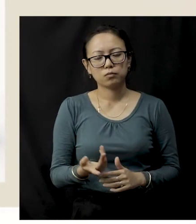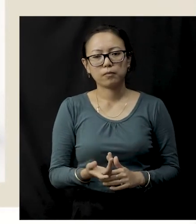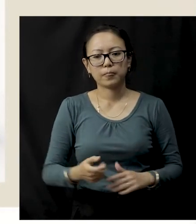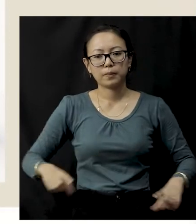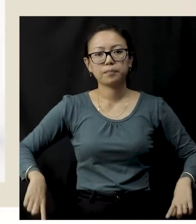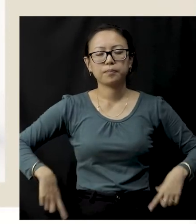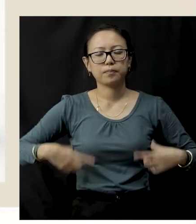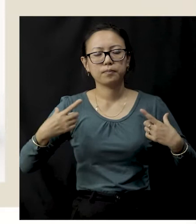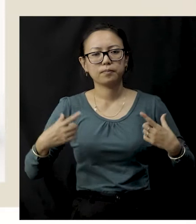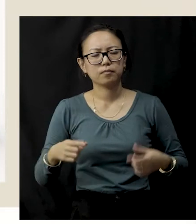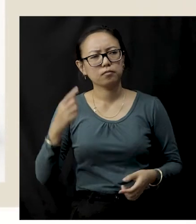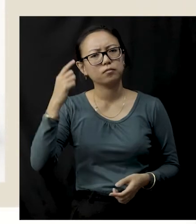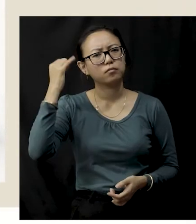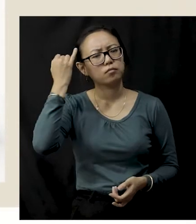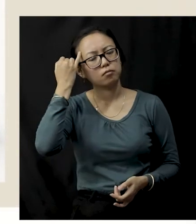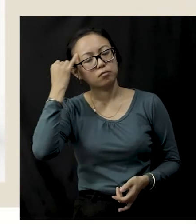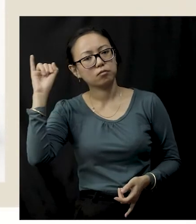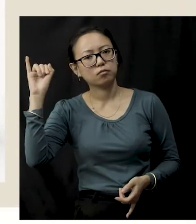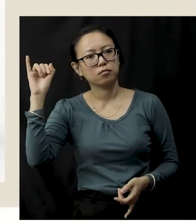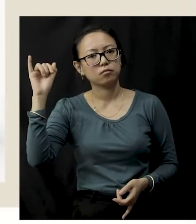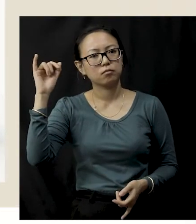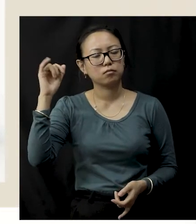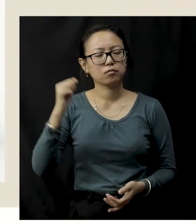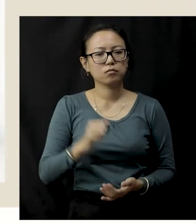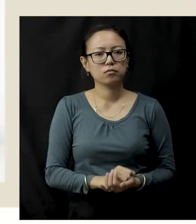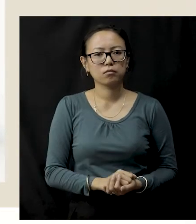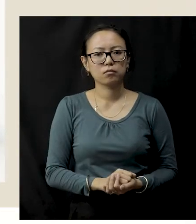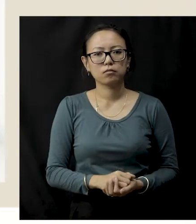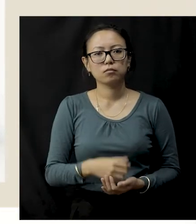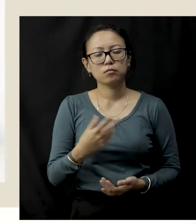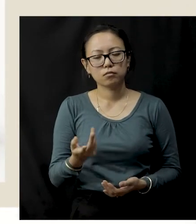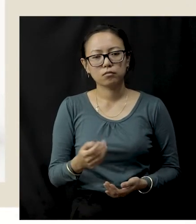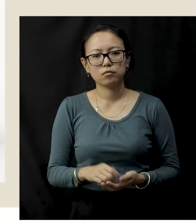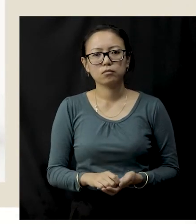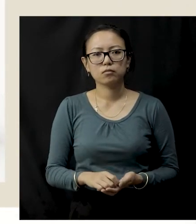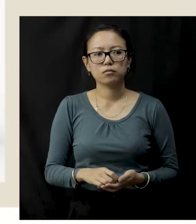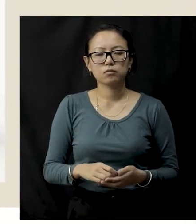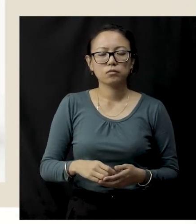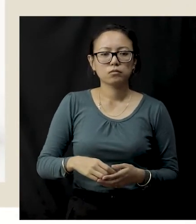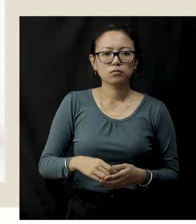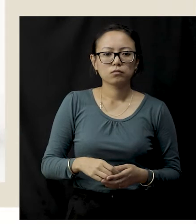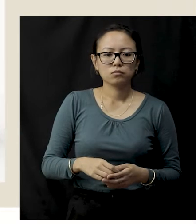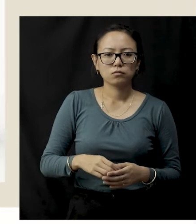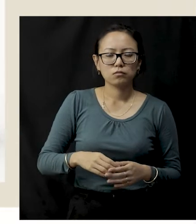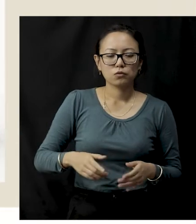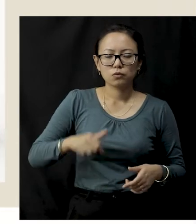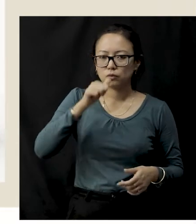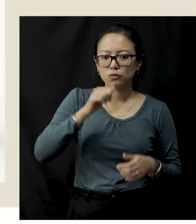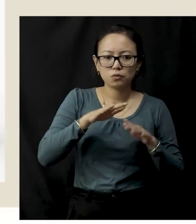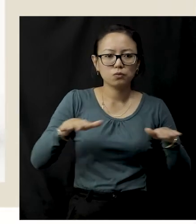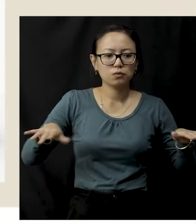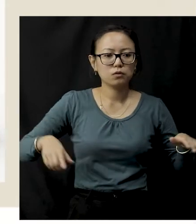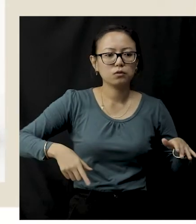of taking the help of this wood to travel on water. So what they did, they made a raft, okay?